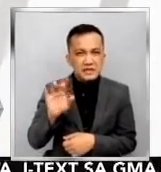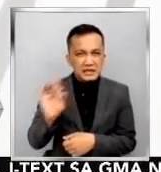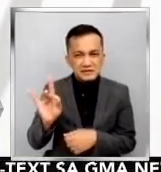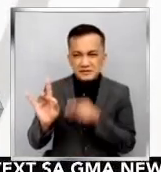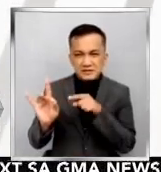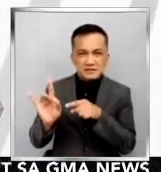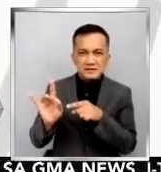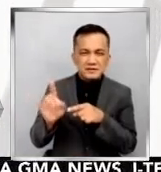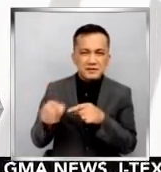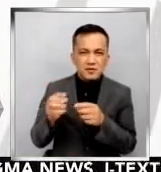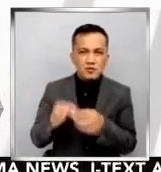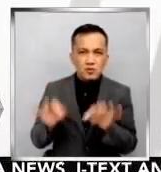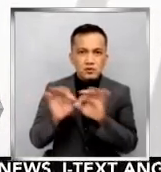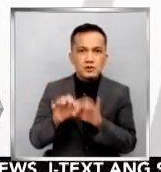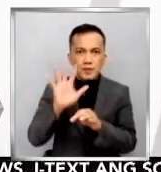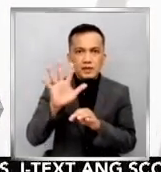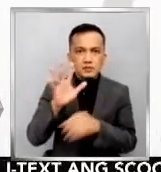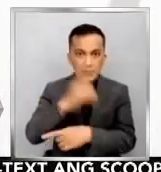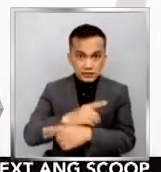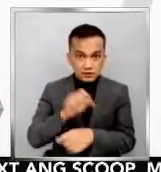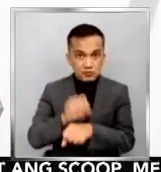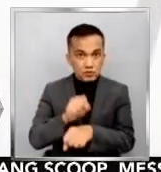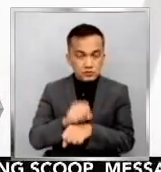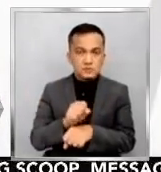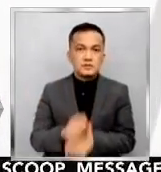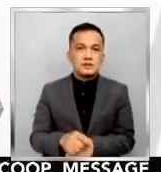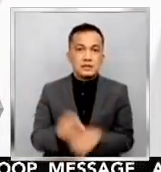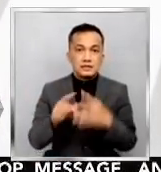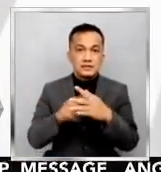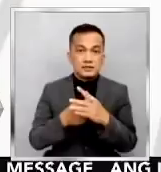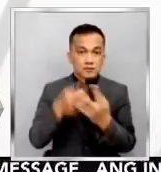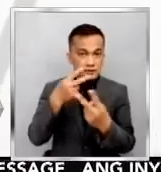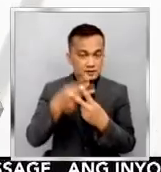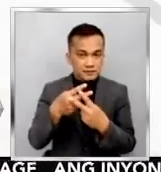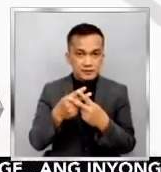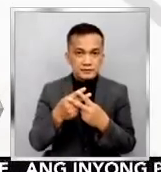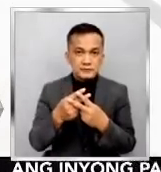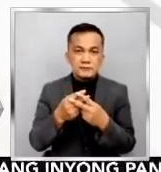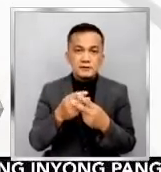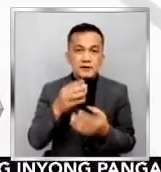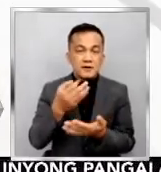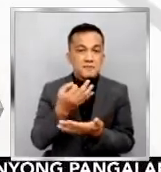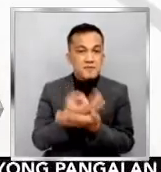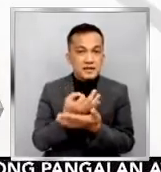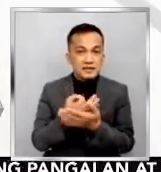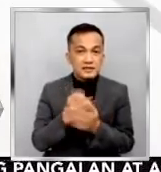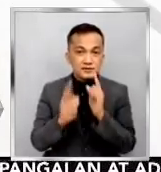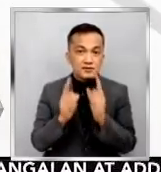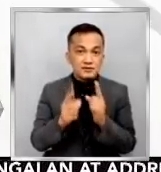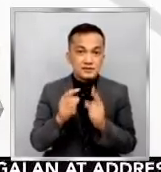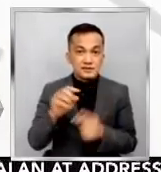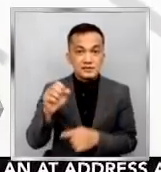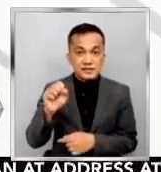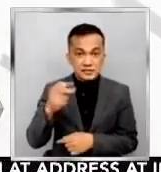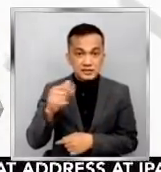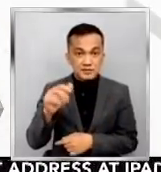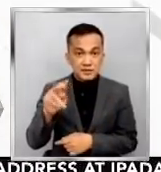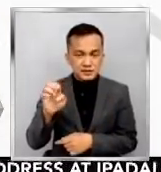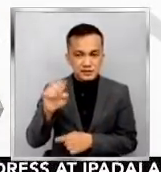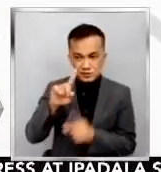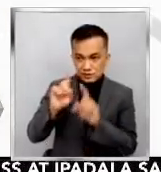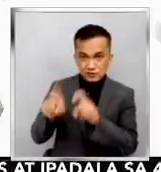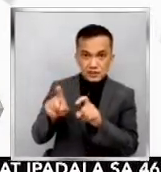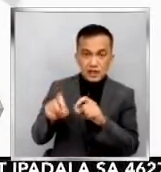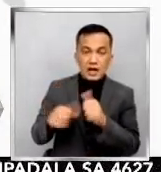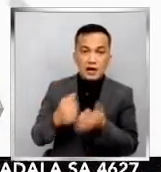days of work. Nag-umpisa ang hashtag Money Talks ni Charmaine noong tinanong siya kung paan mag-budget ng pera kapag mababa